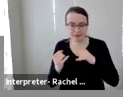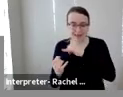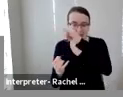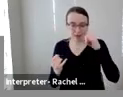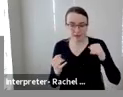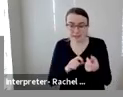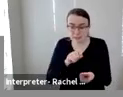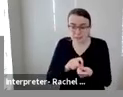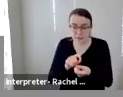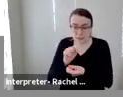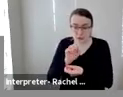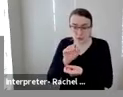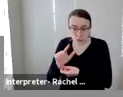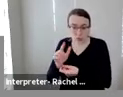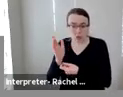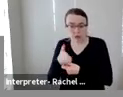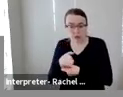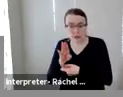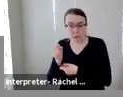specific tool brush I use?